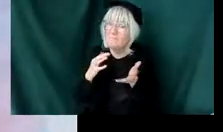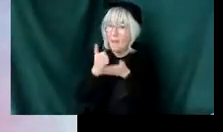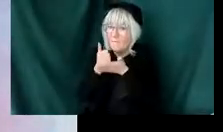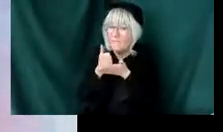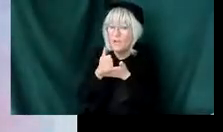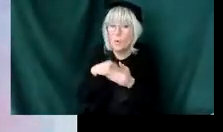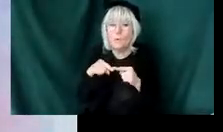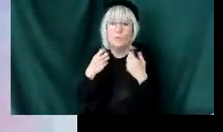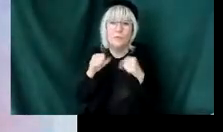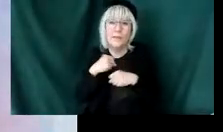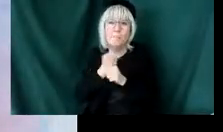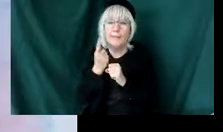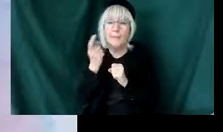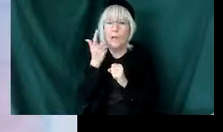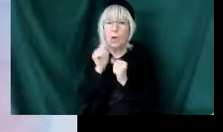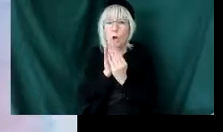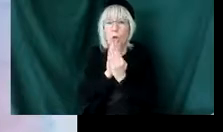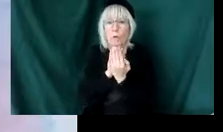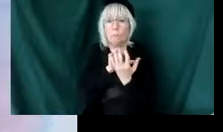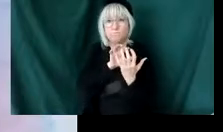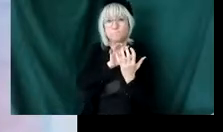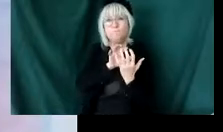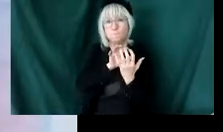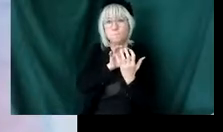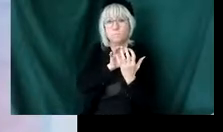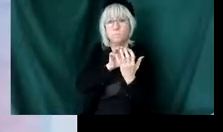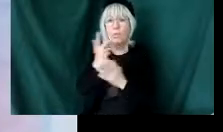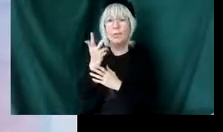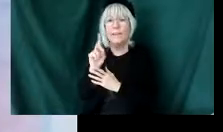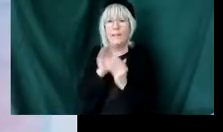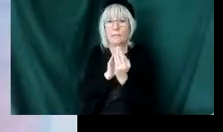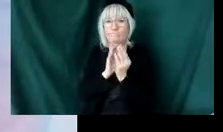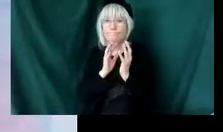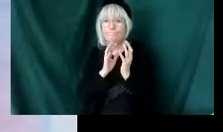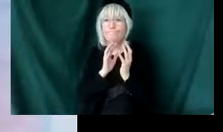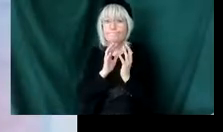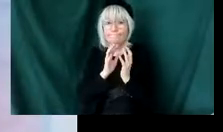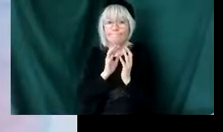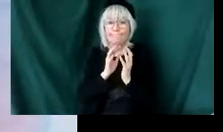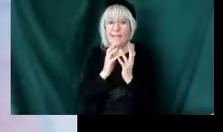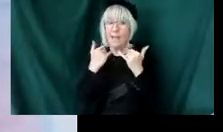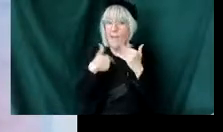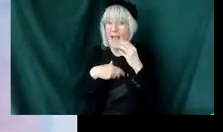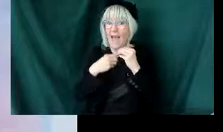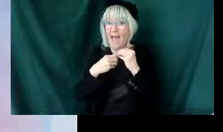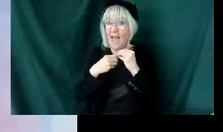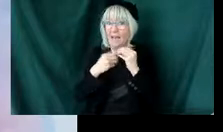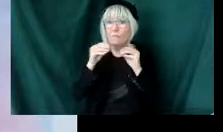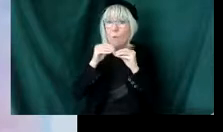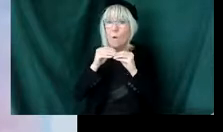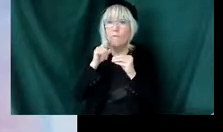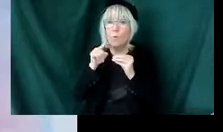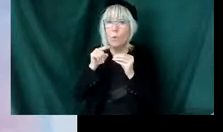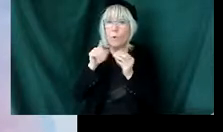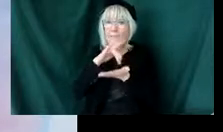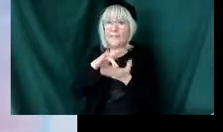something look 3D. And I'm gonna even put like a darker circle in the middle of the flower because